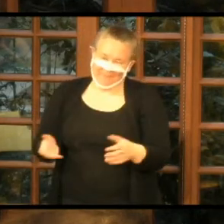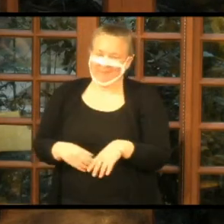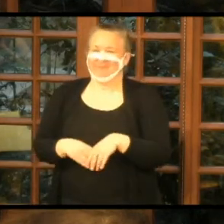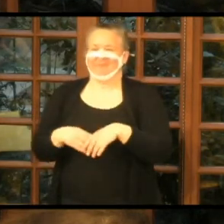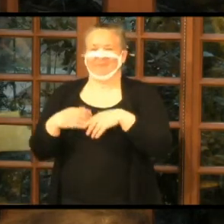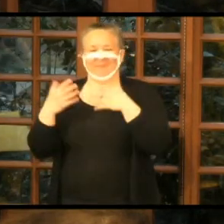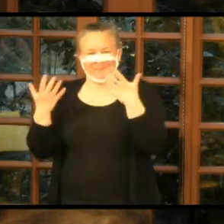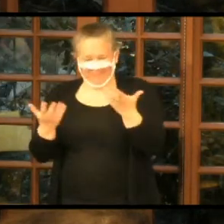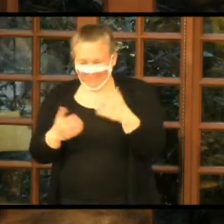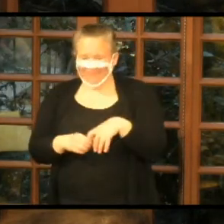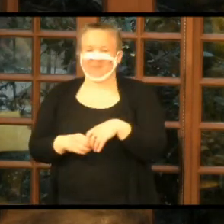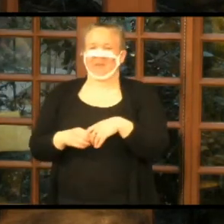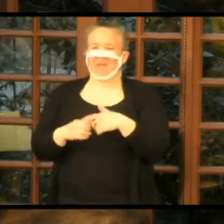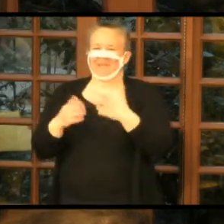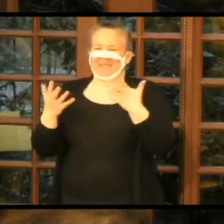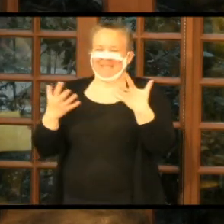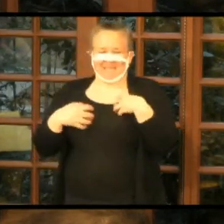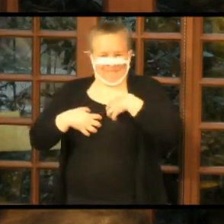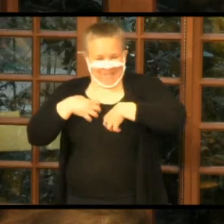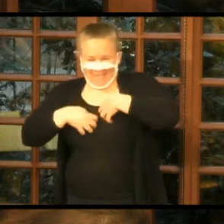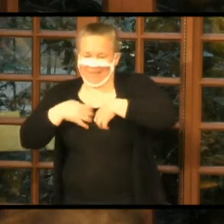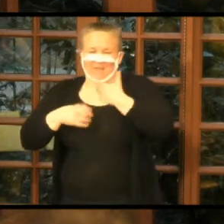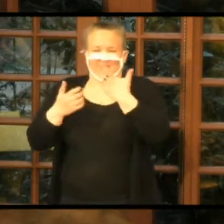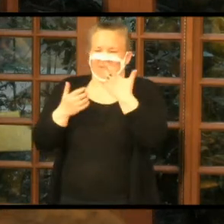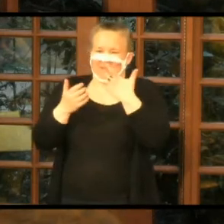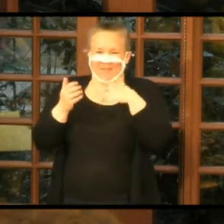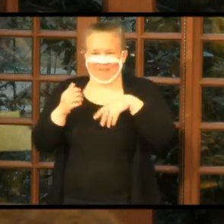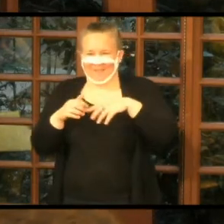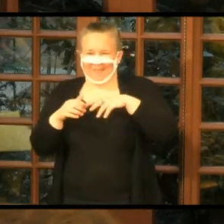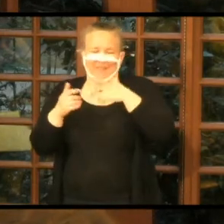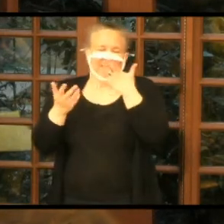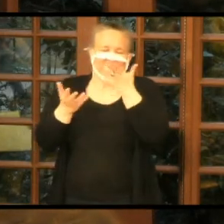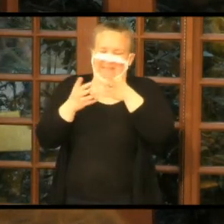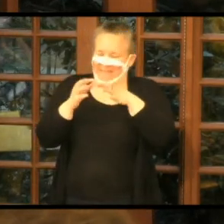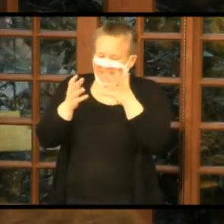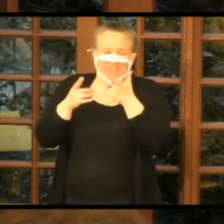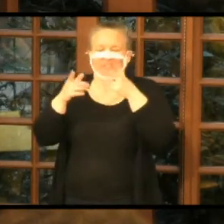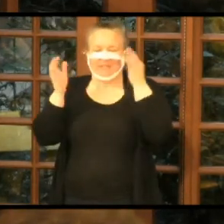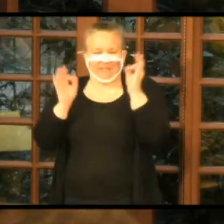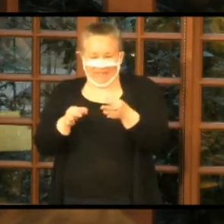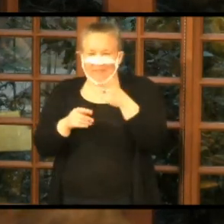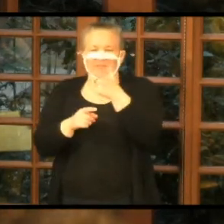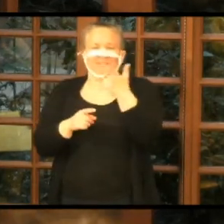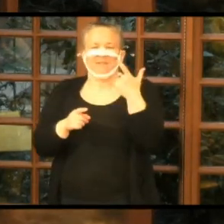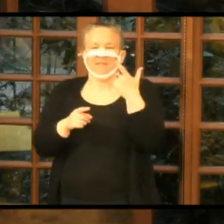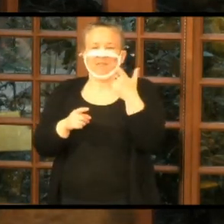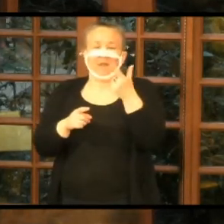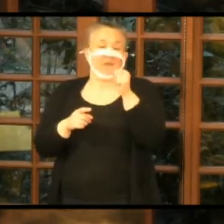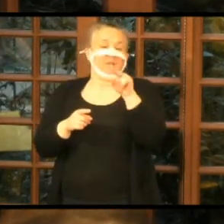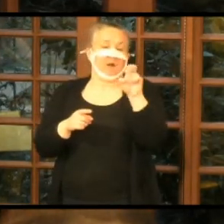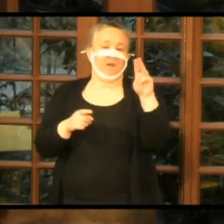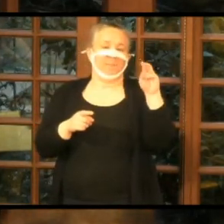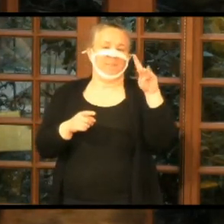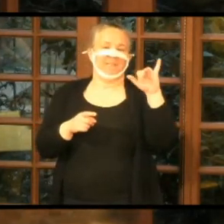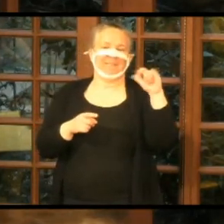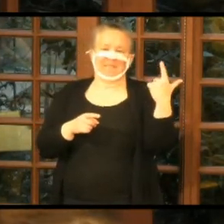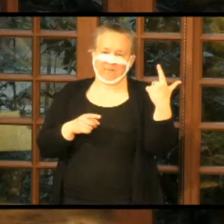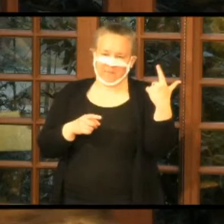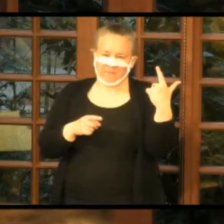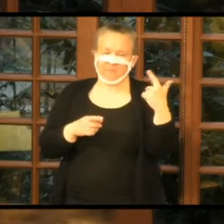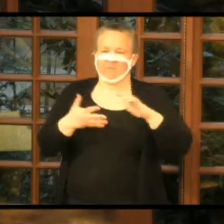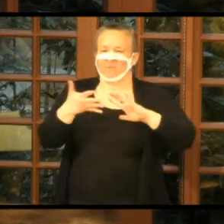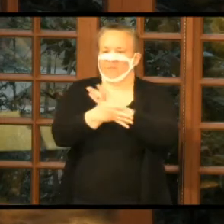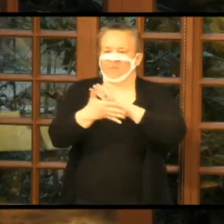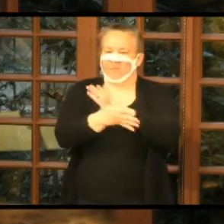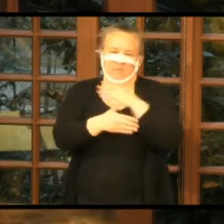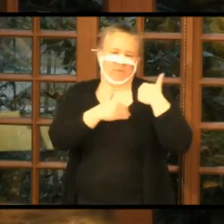Runaways is charged with a certain angst, suggests abuse. Eventually, she settles on gone missing, the passive obscuring